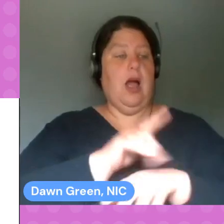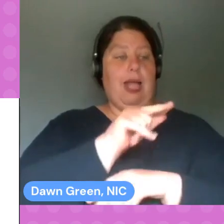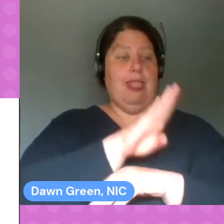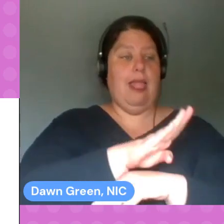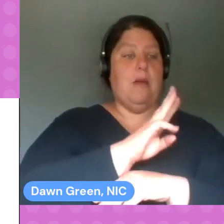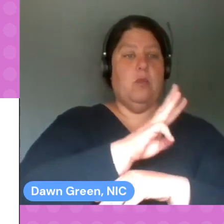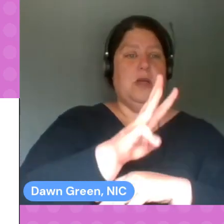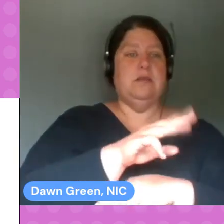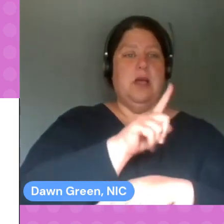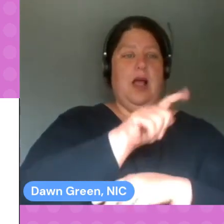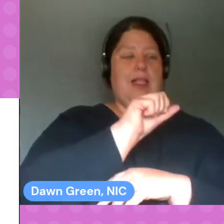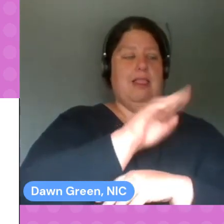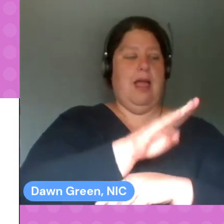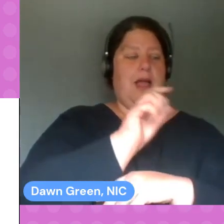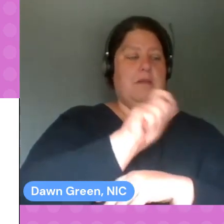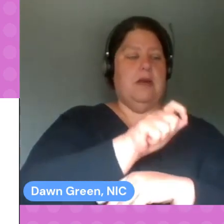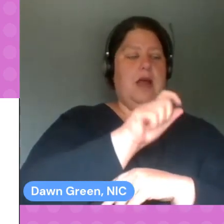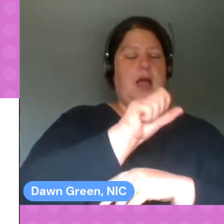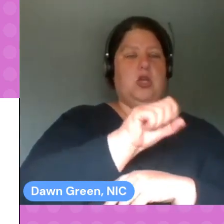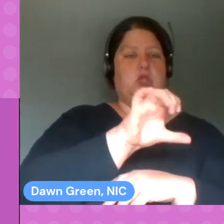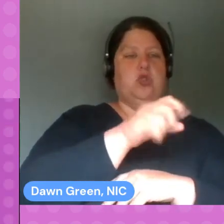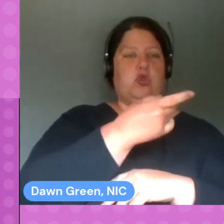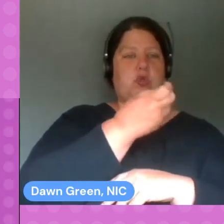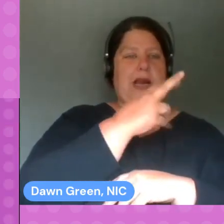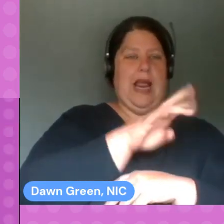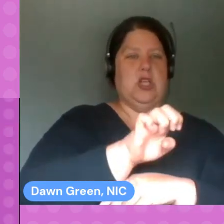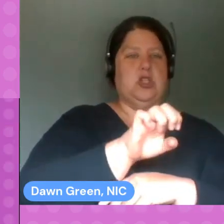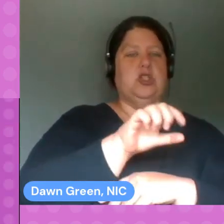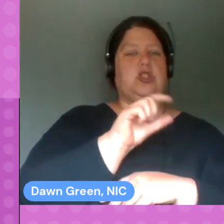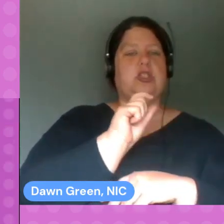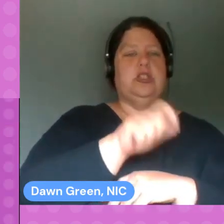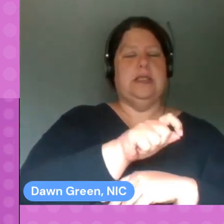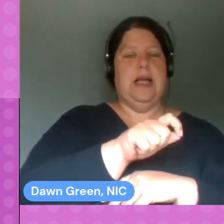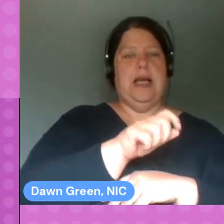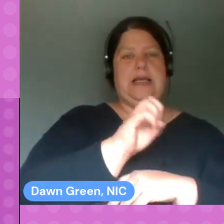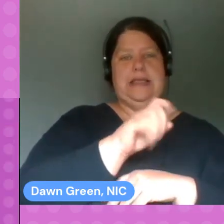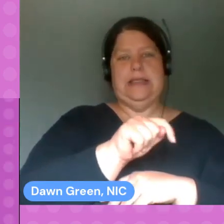at lab.scratch.mit.edu.